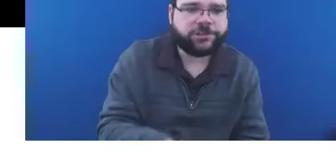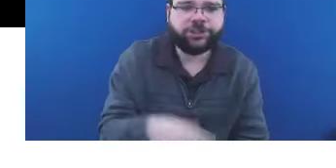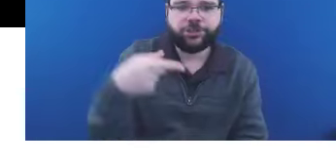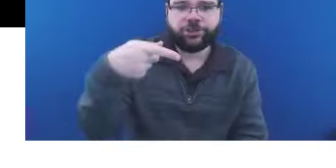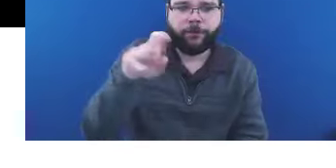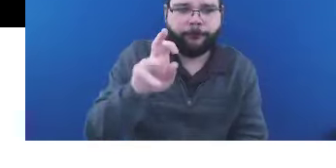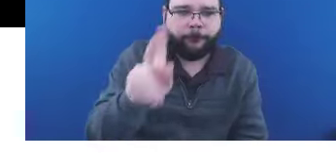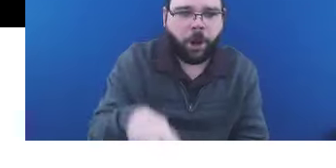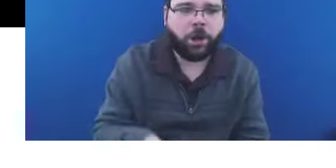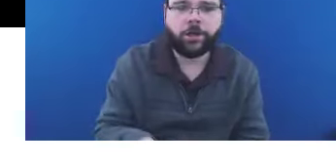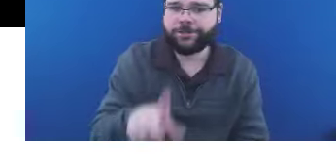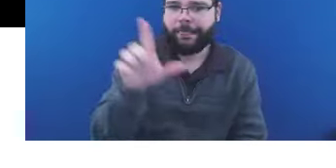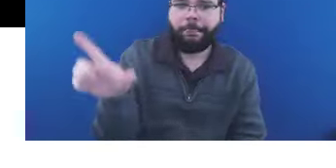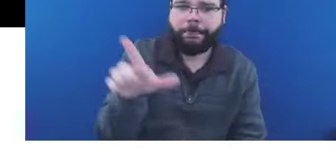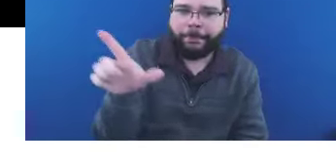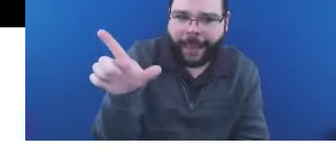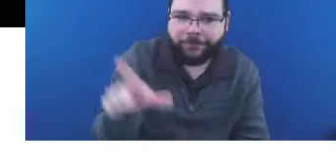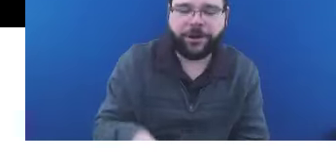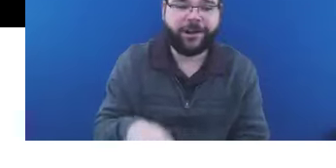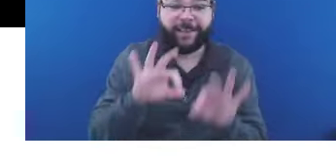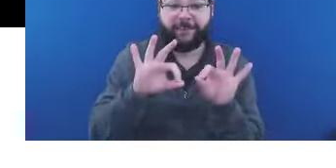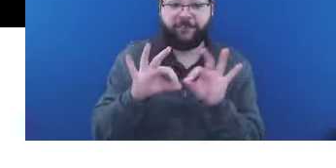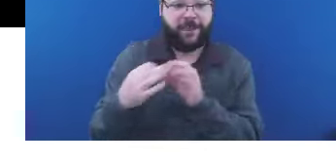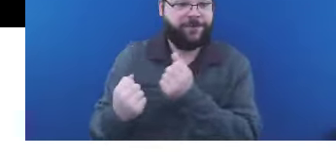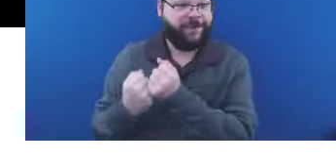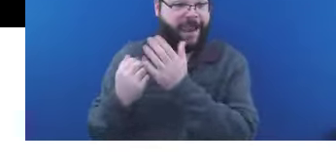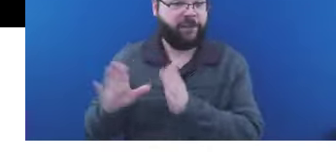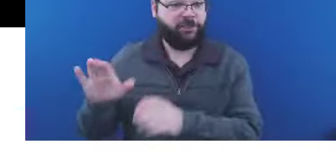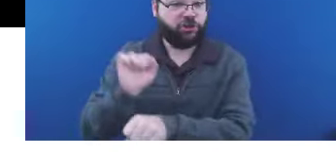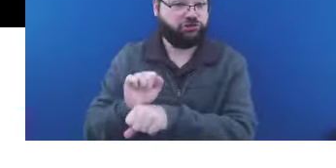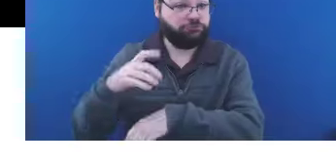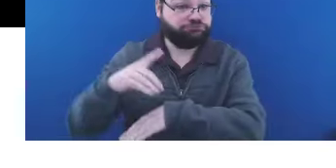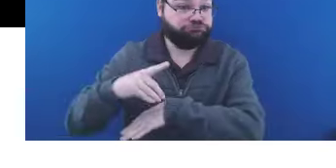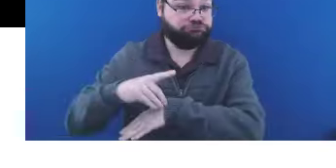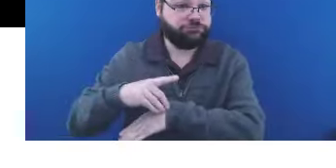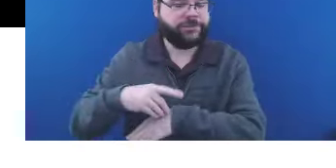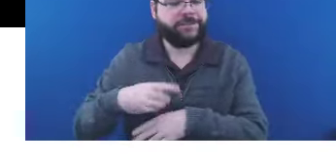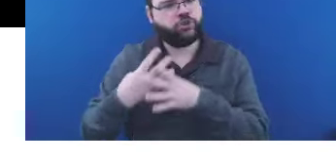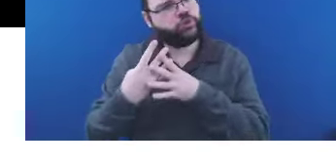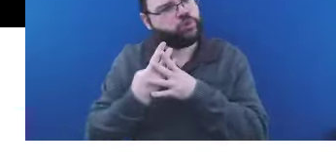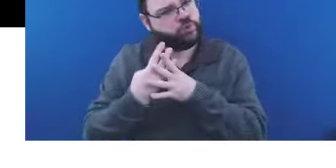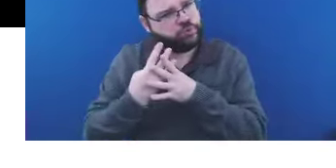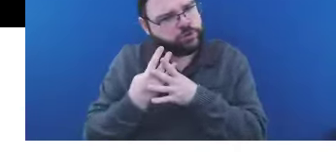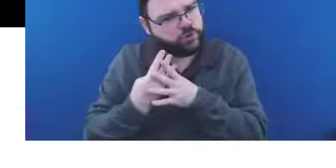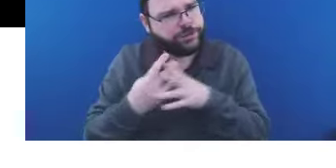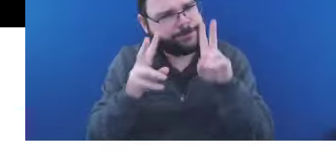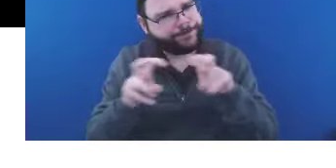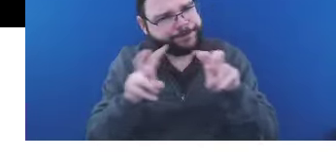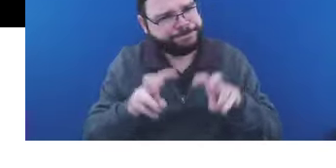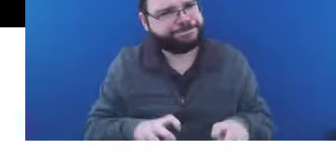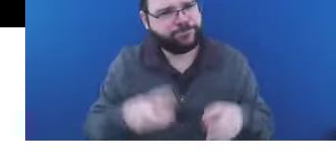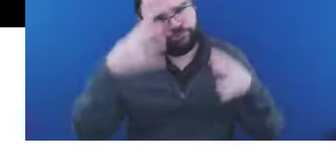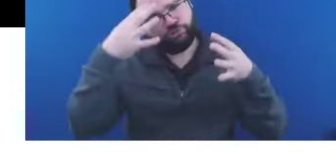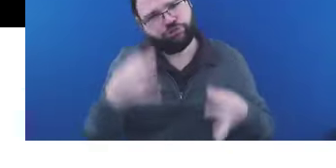park, the library. The family advocate's job is to do a screening to determine the